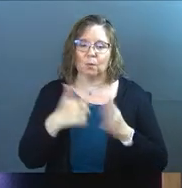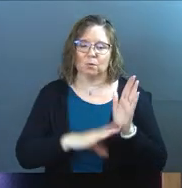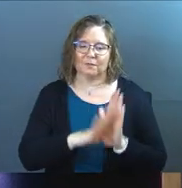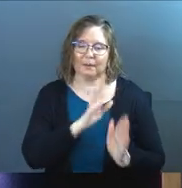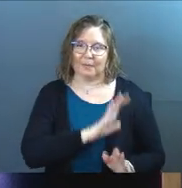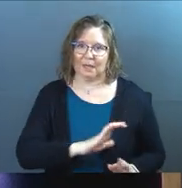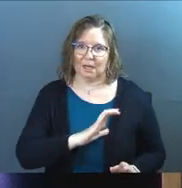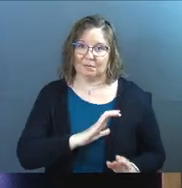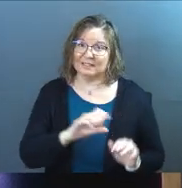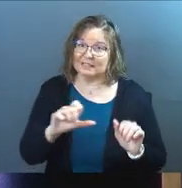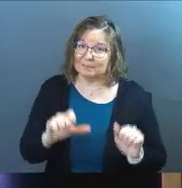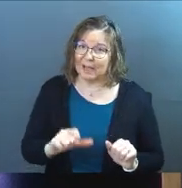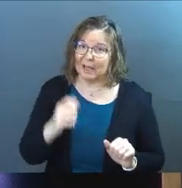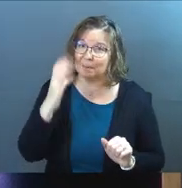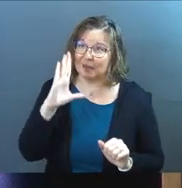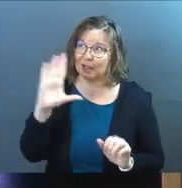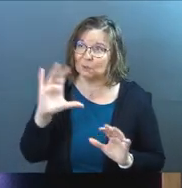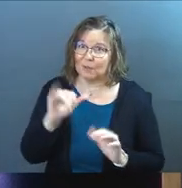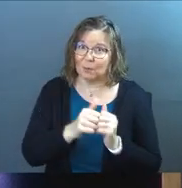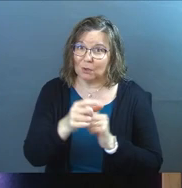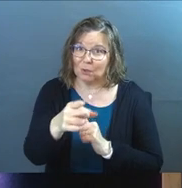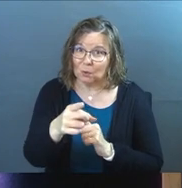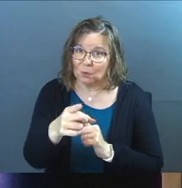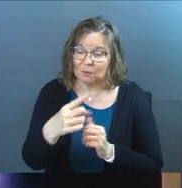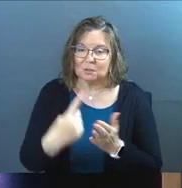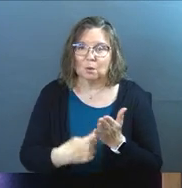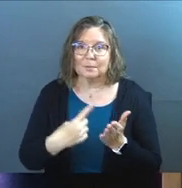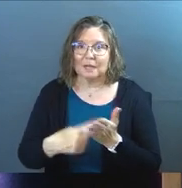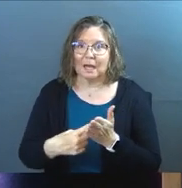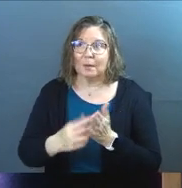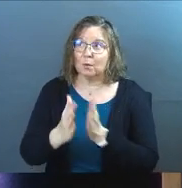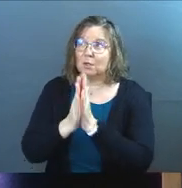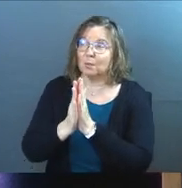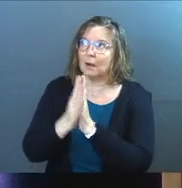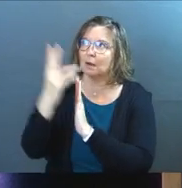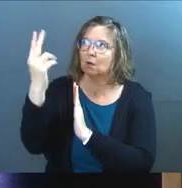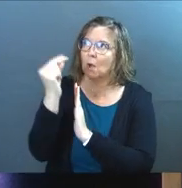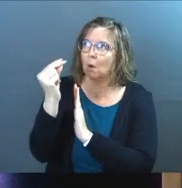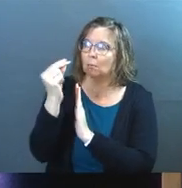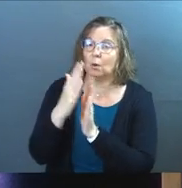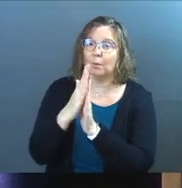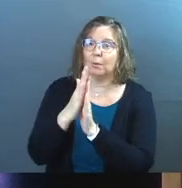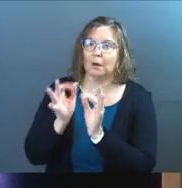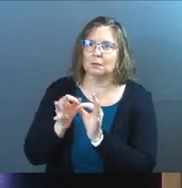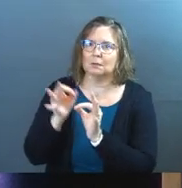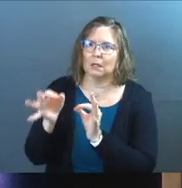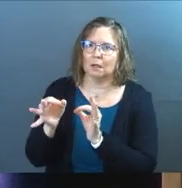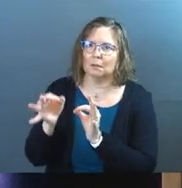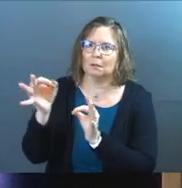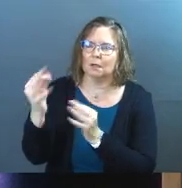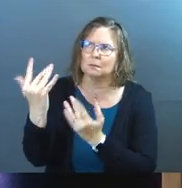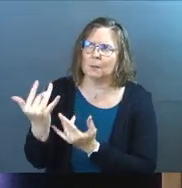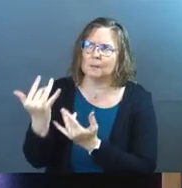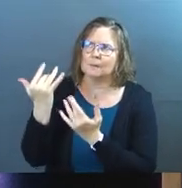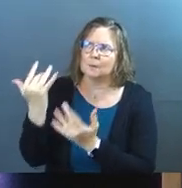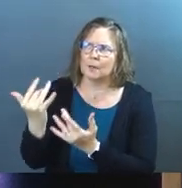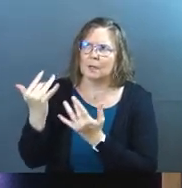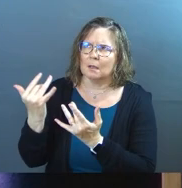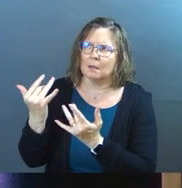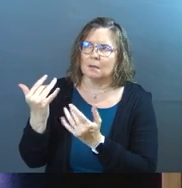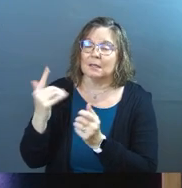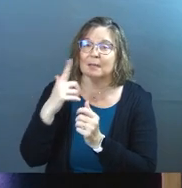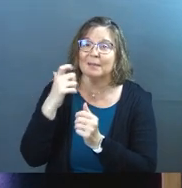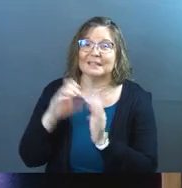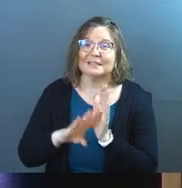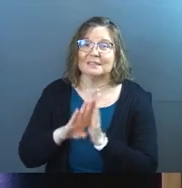Sometimes in the delay, sometimes in the no that he tells you, sometimes it is what he's trying to do in your soul is bigger than